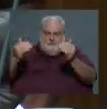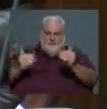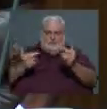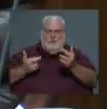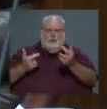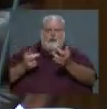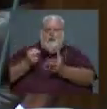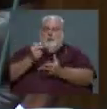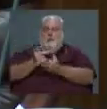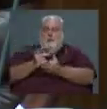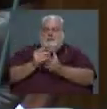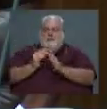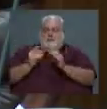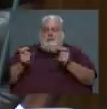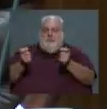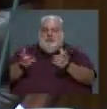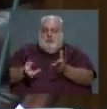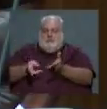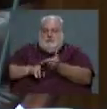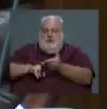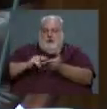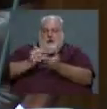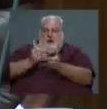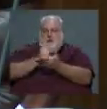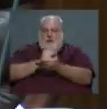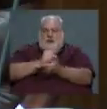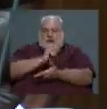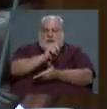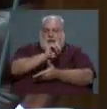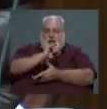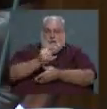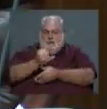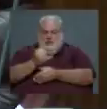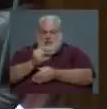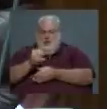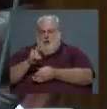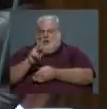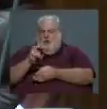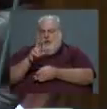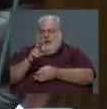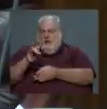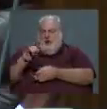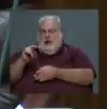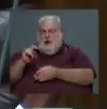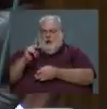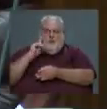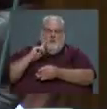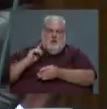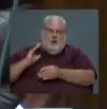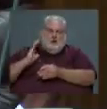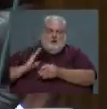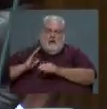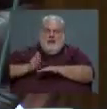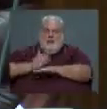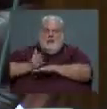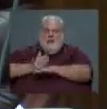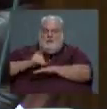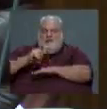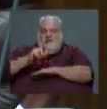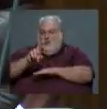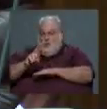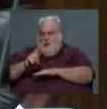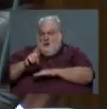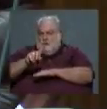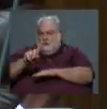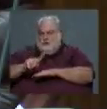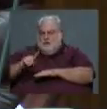resolution to authorize the City Manager to enter into a contract with D&J Red Iron Aggregates Incorporated for site improvements at the Little Rock Zoo for the